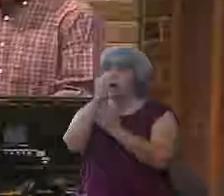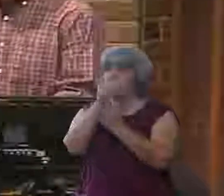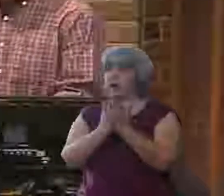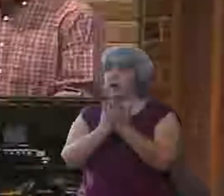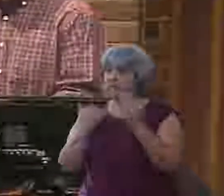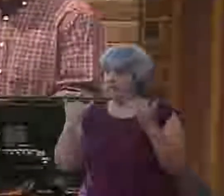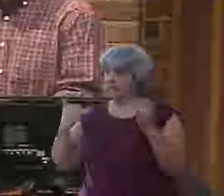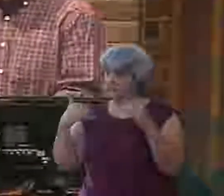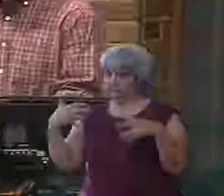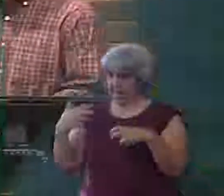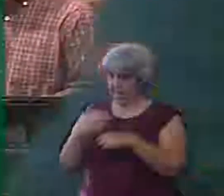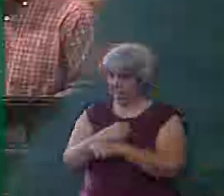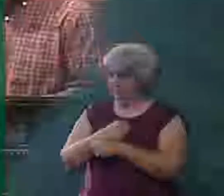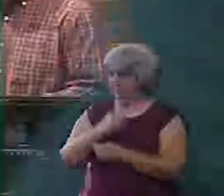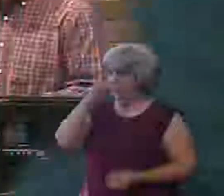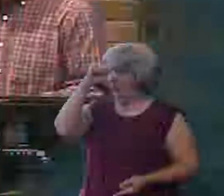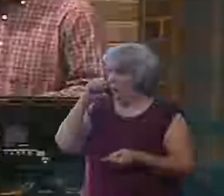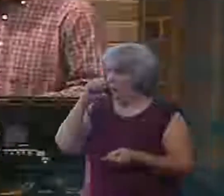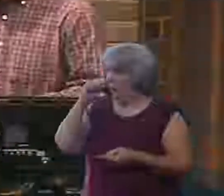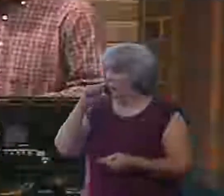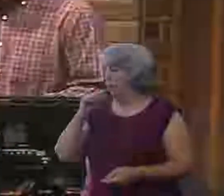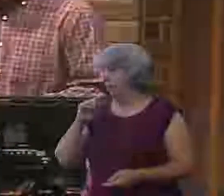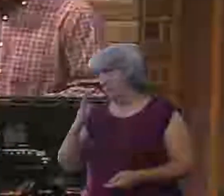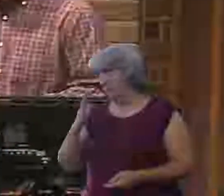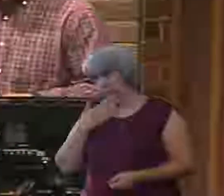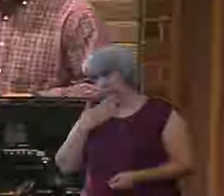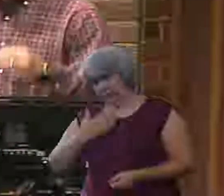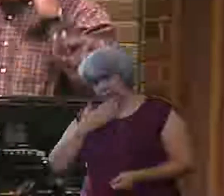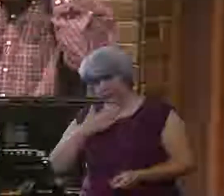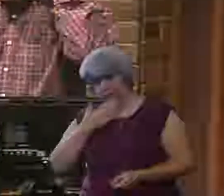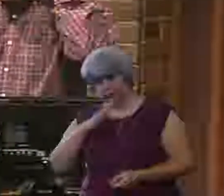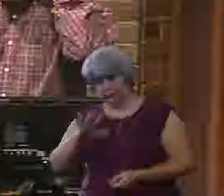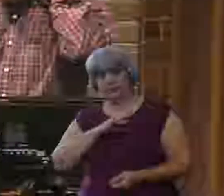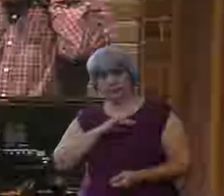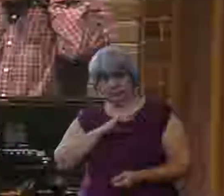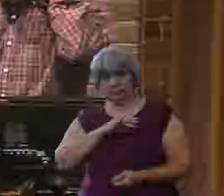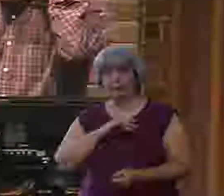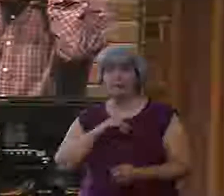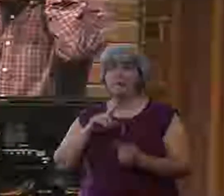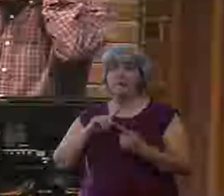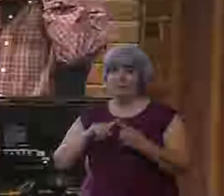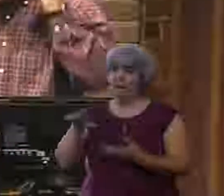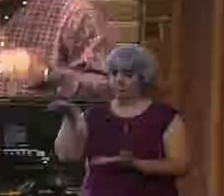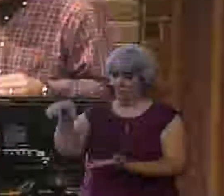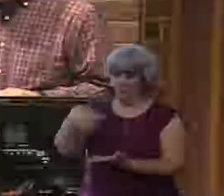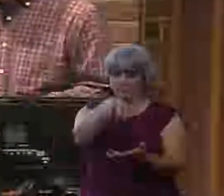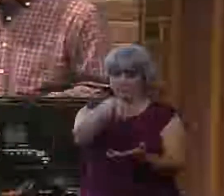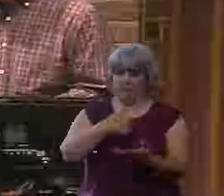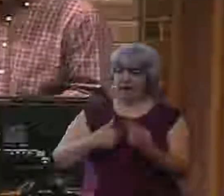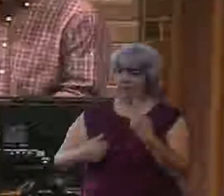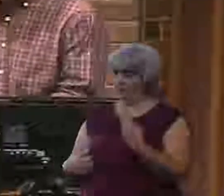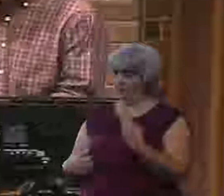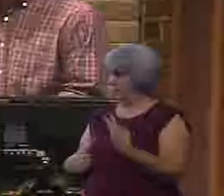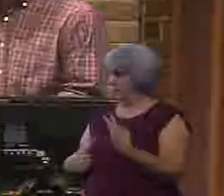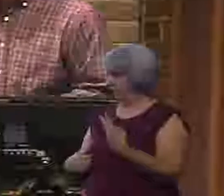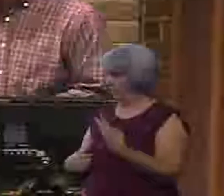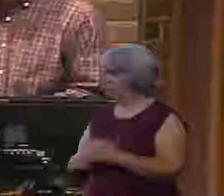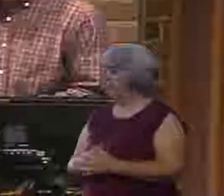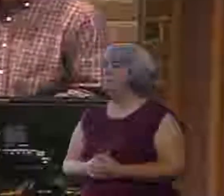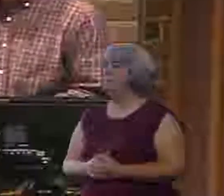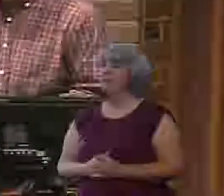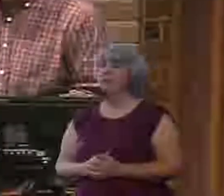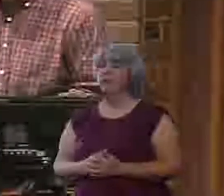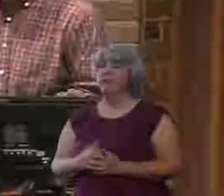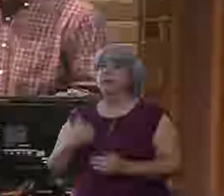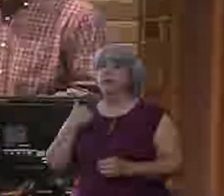which is always nice to see sometimes. But please make sure you've got those two items. Opening song tonight,